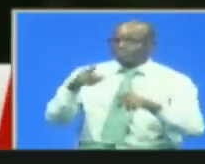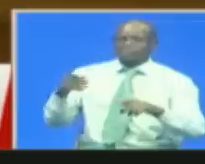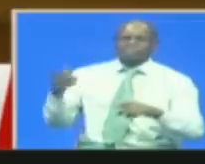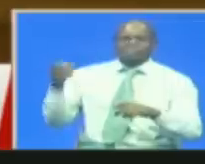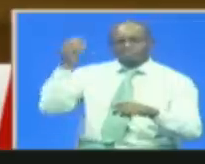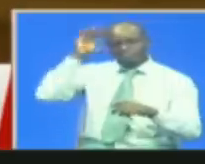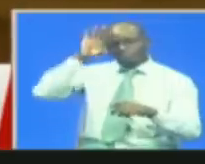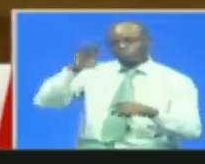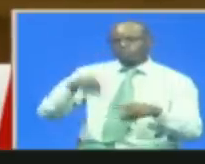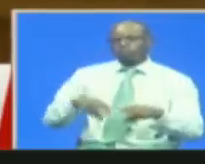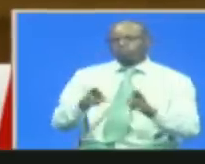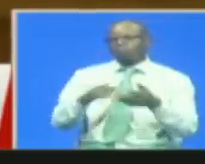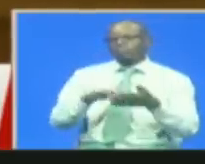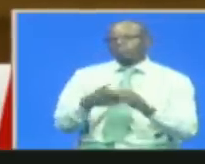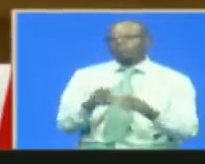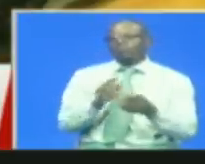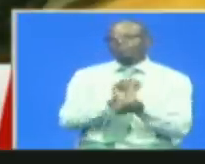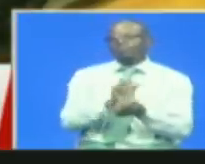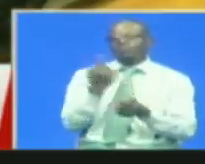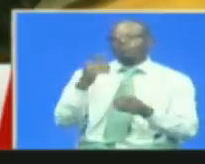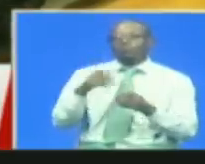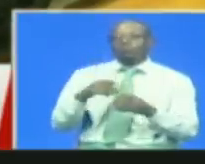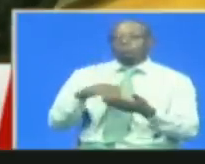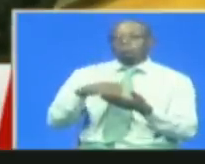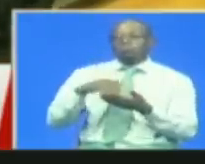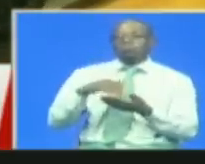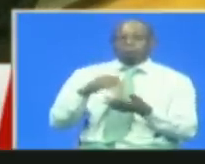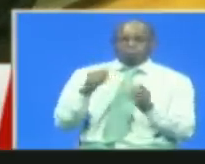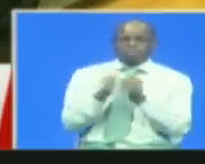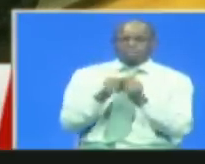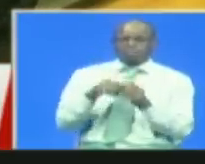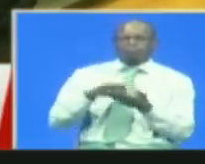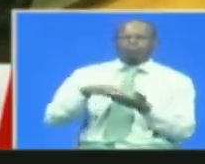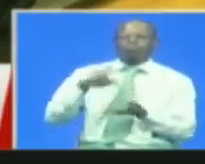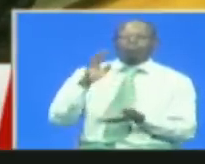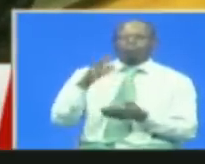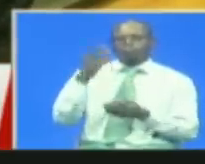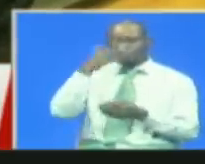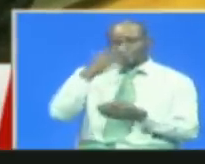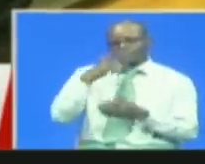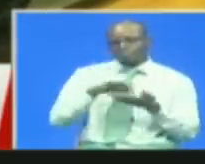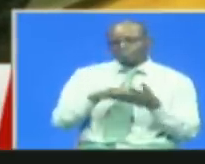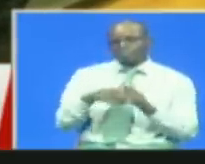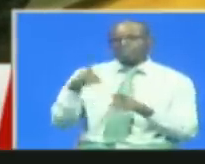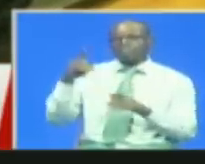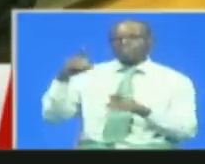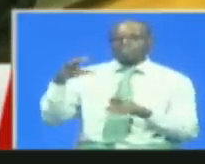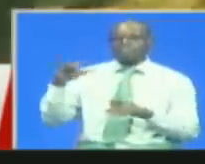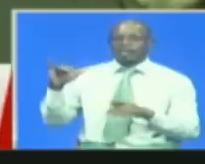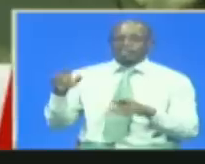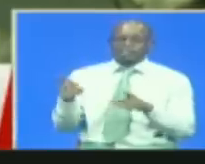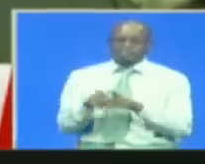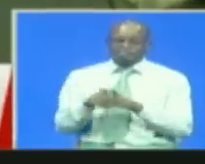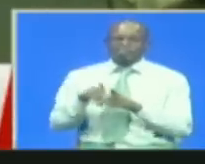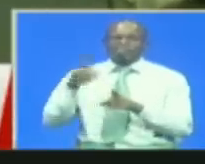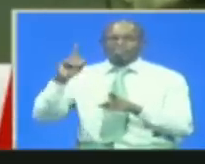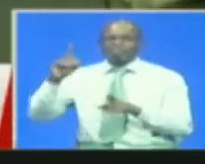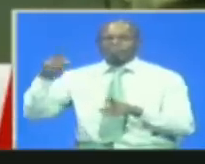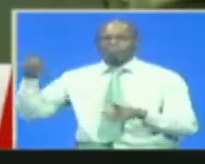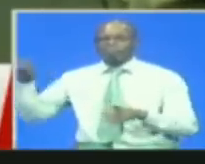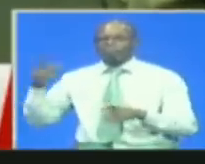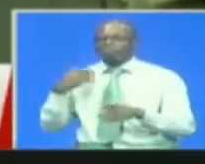Road were detained for 10 more days. The Director of Public Prosecutions wanted them detained for 21 days to